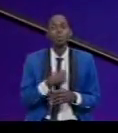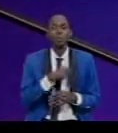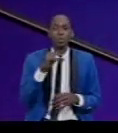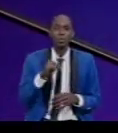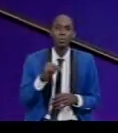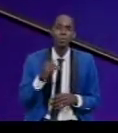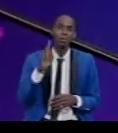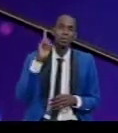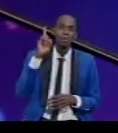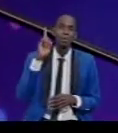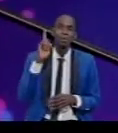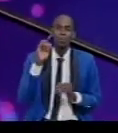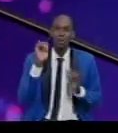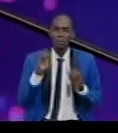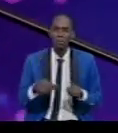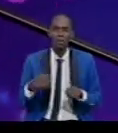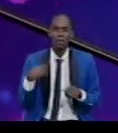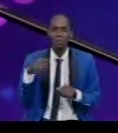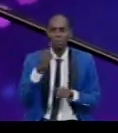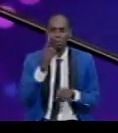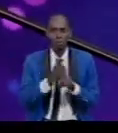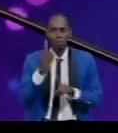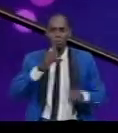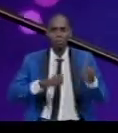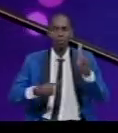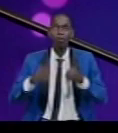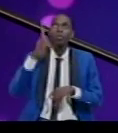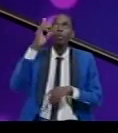this moment, can you just say that, God, I need you?